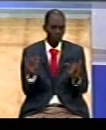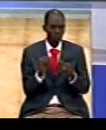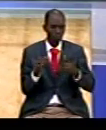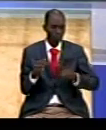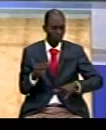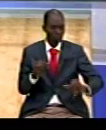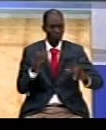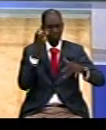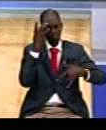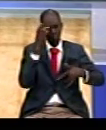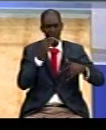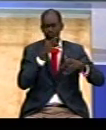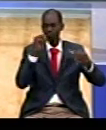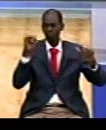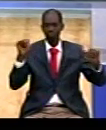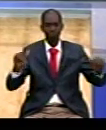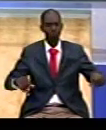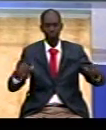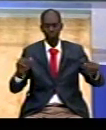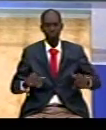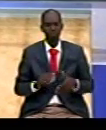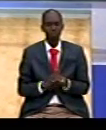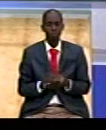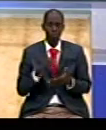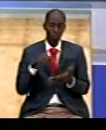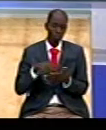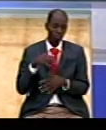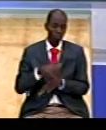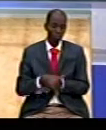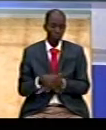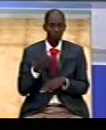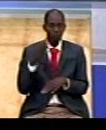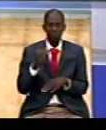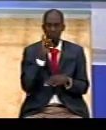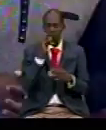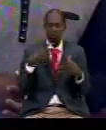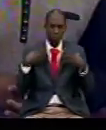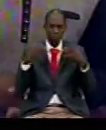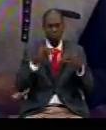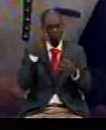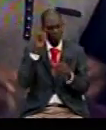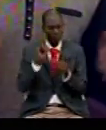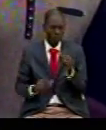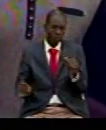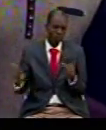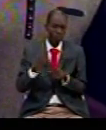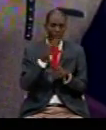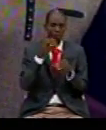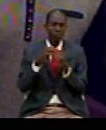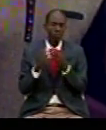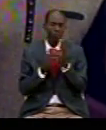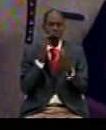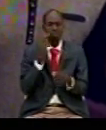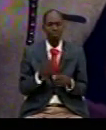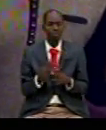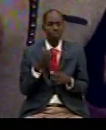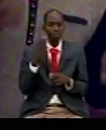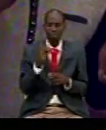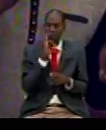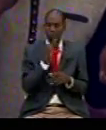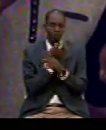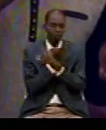sick, impossible. Tonight, there's healing for everyone.